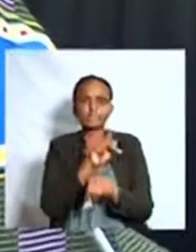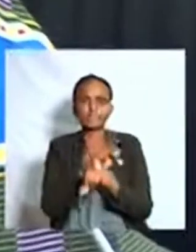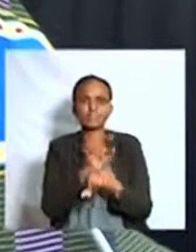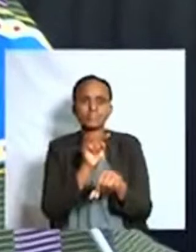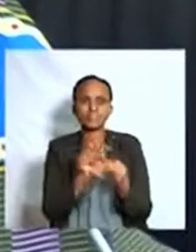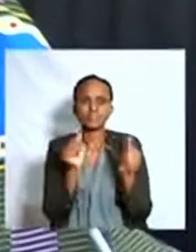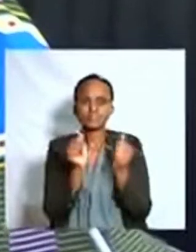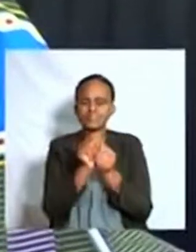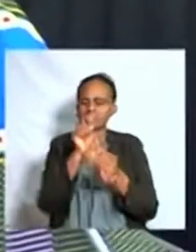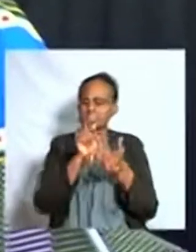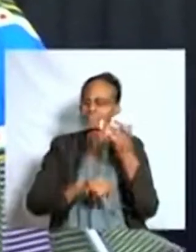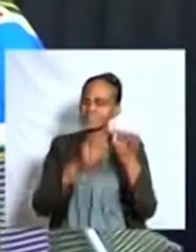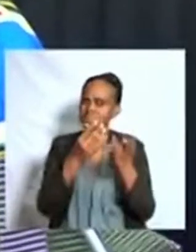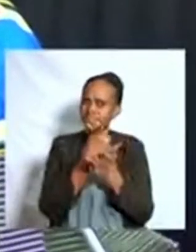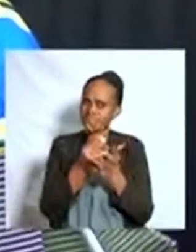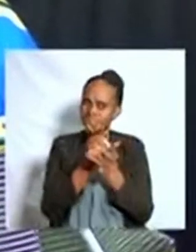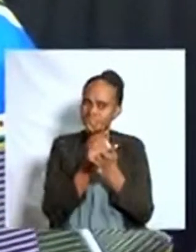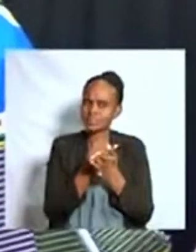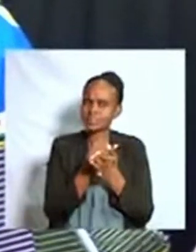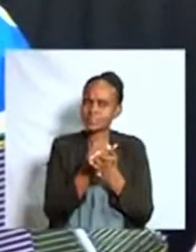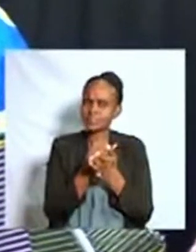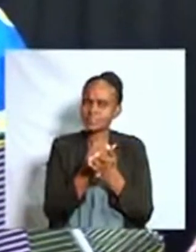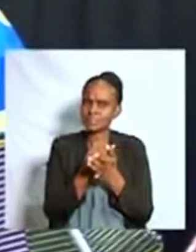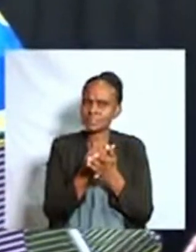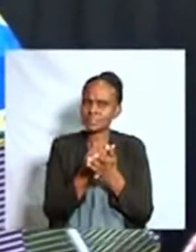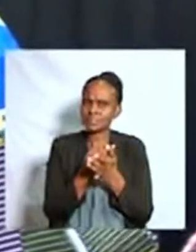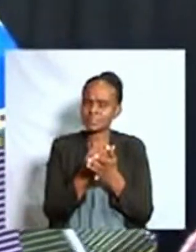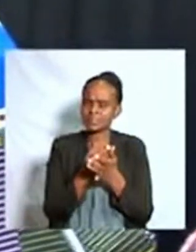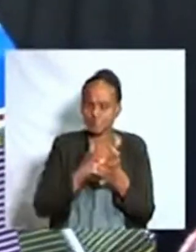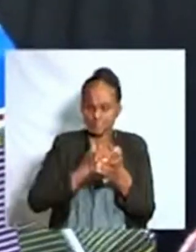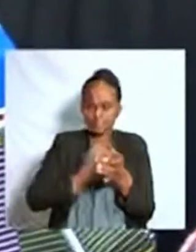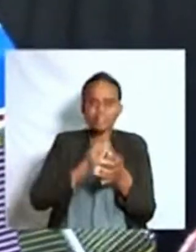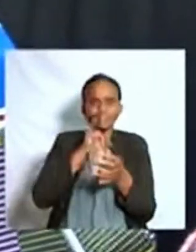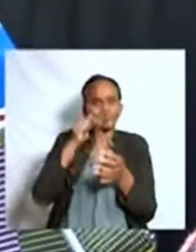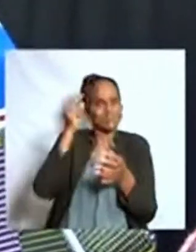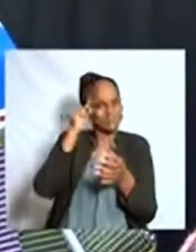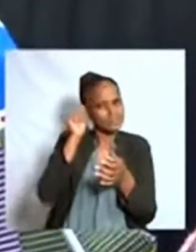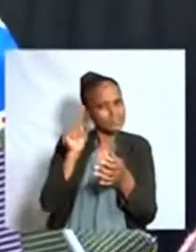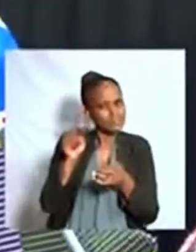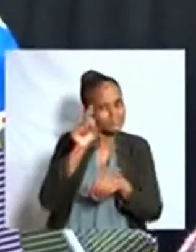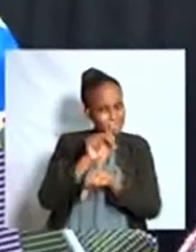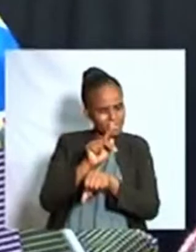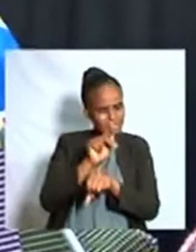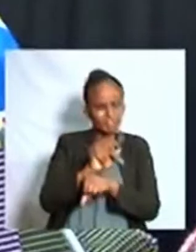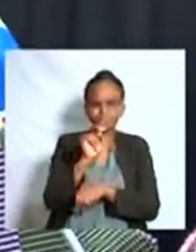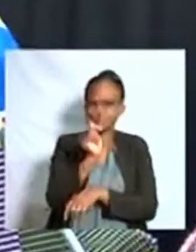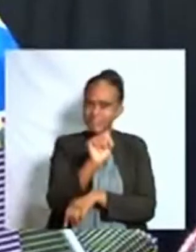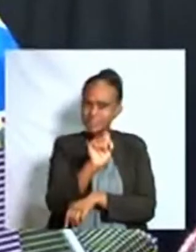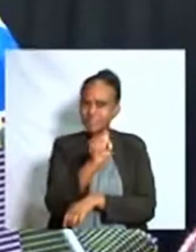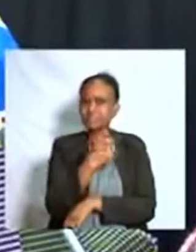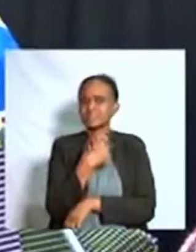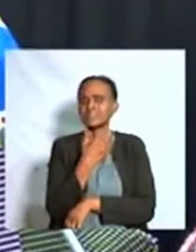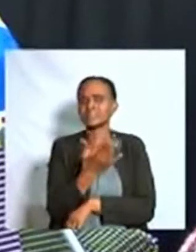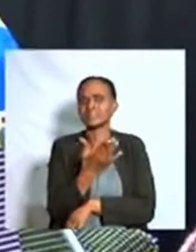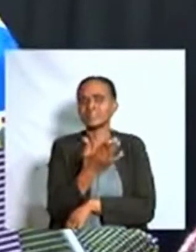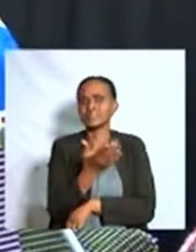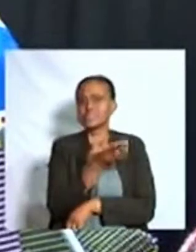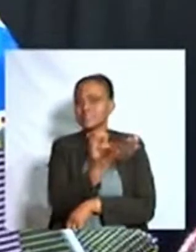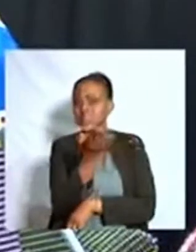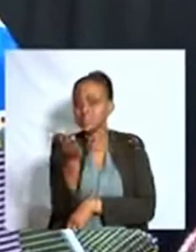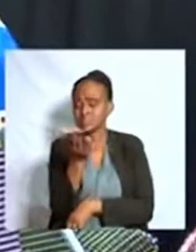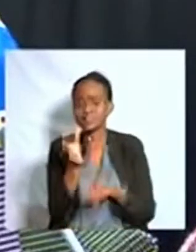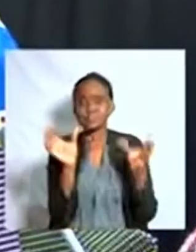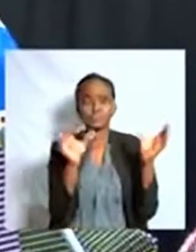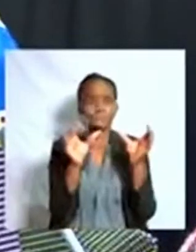and the amount that they're mentioning, I don't think this project even has a toilet. And these are the